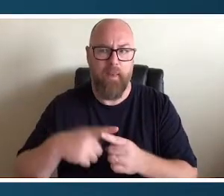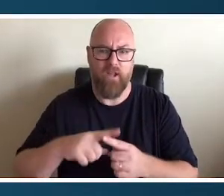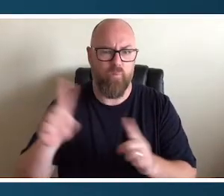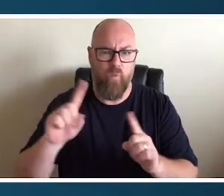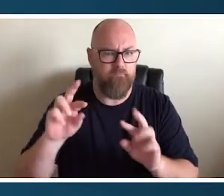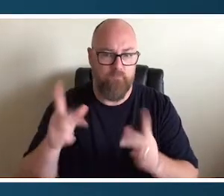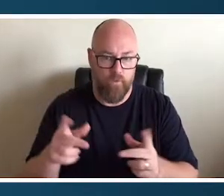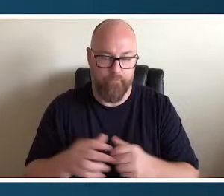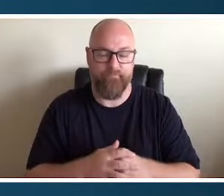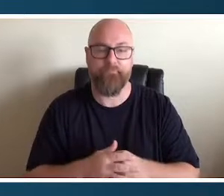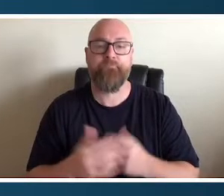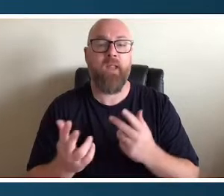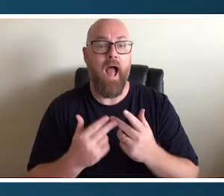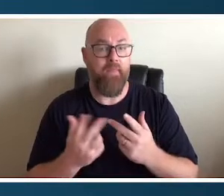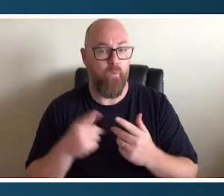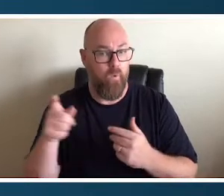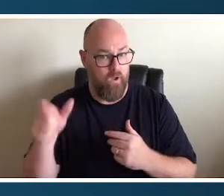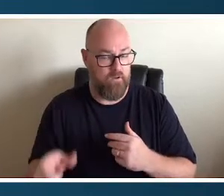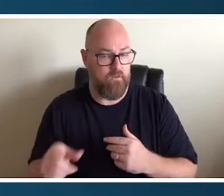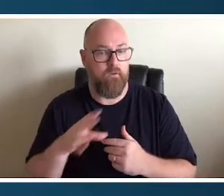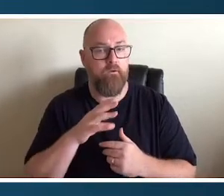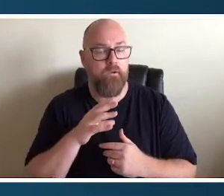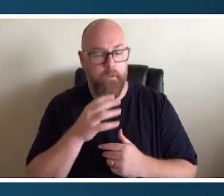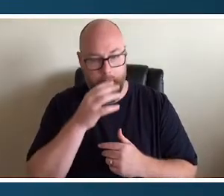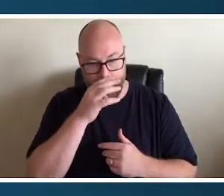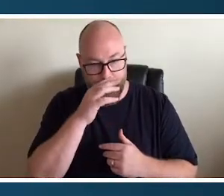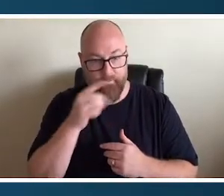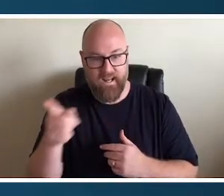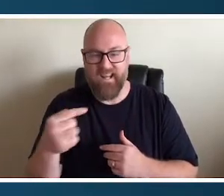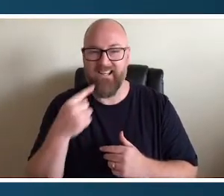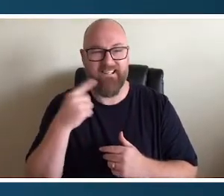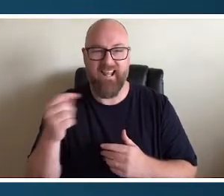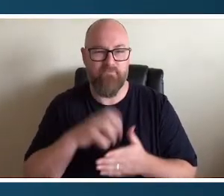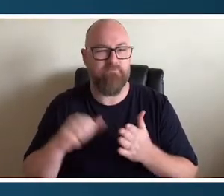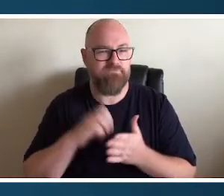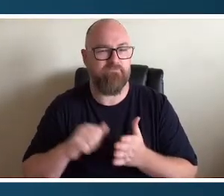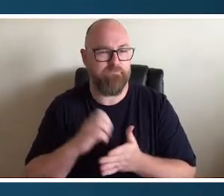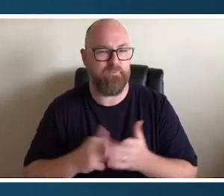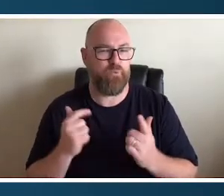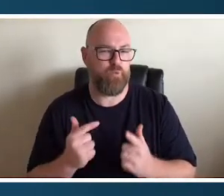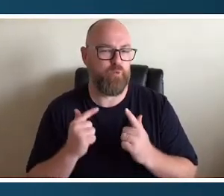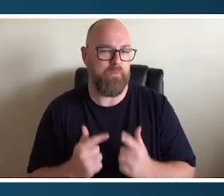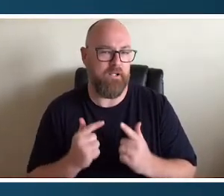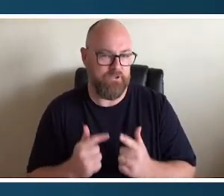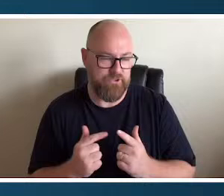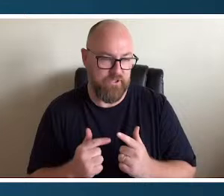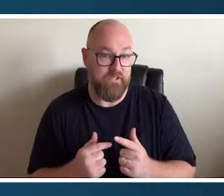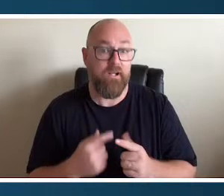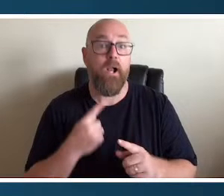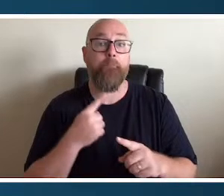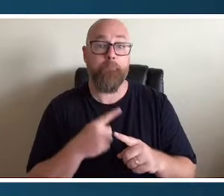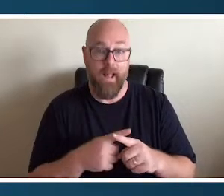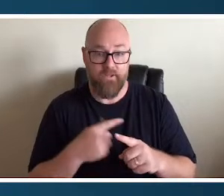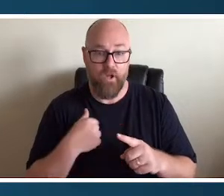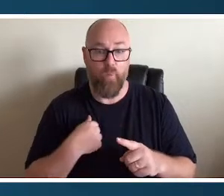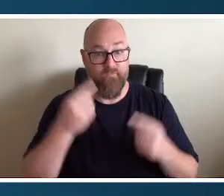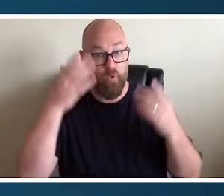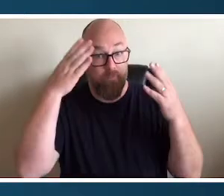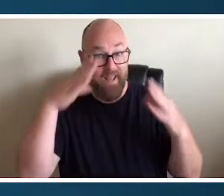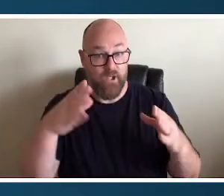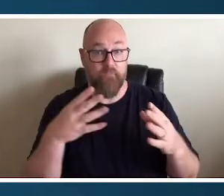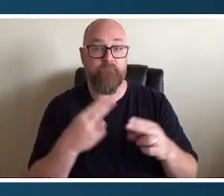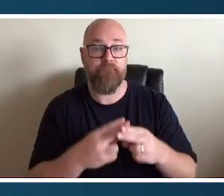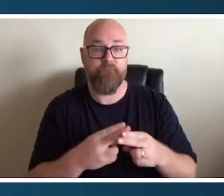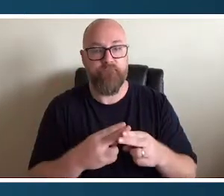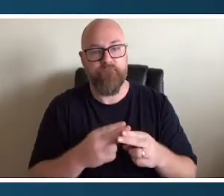from Kiribati, who said, there were too many deductions from our pay. Also, we were accommodated in a hotel, and we did not have